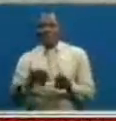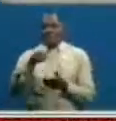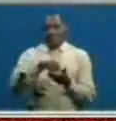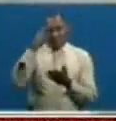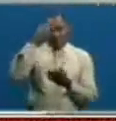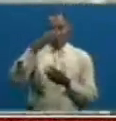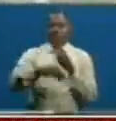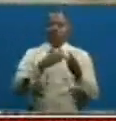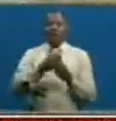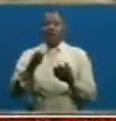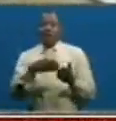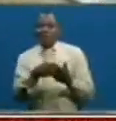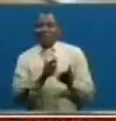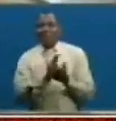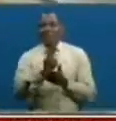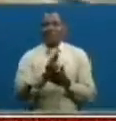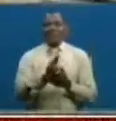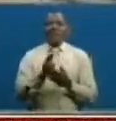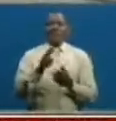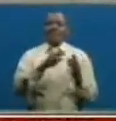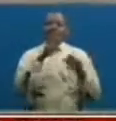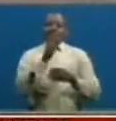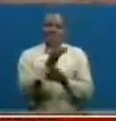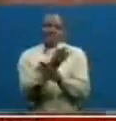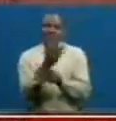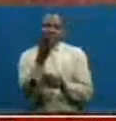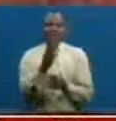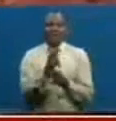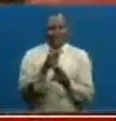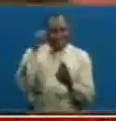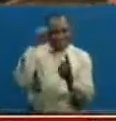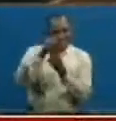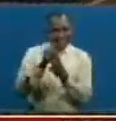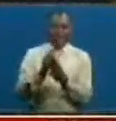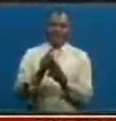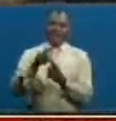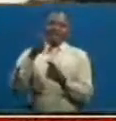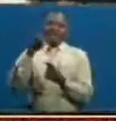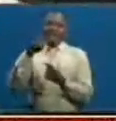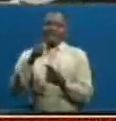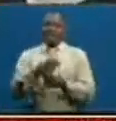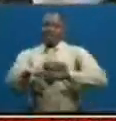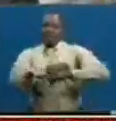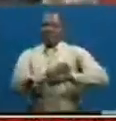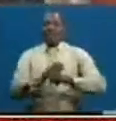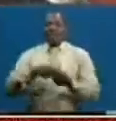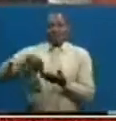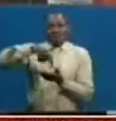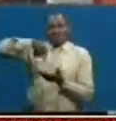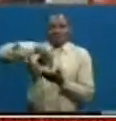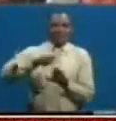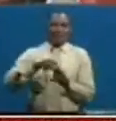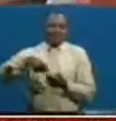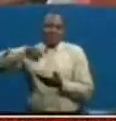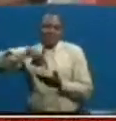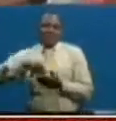for the World Music at the University of Hildesheim in Germany, is aimed at digitizing and safeguarding the gramophone and